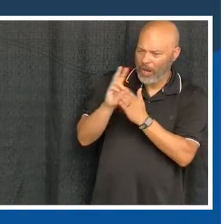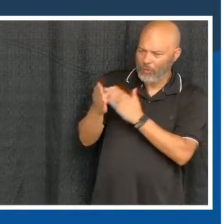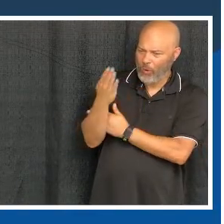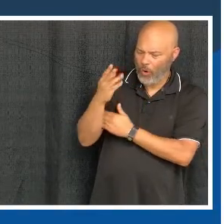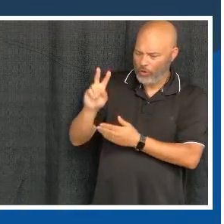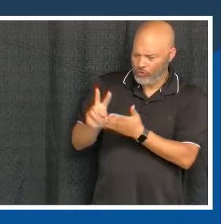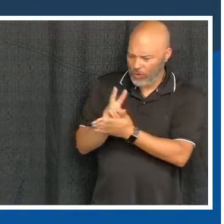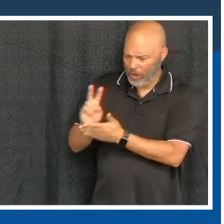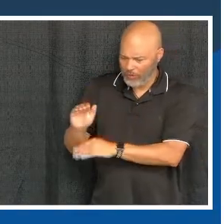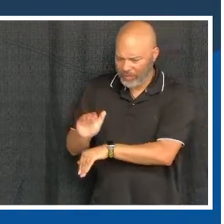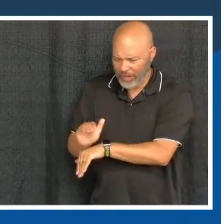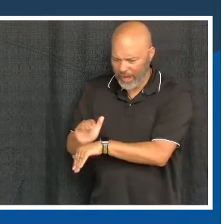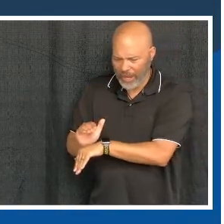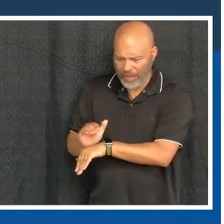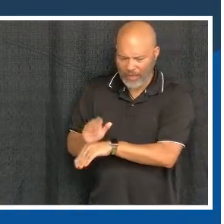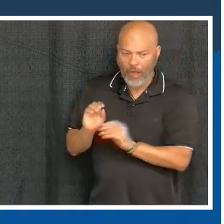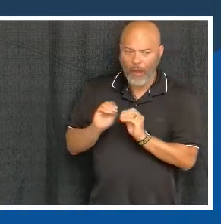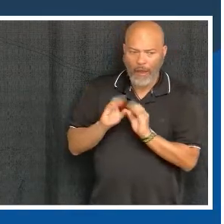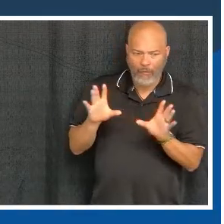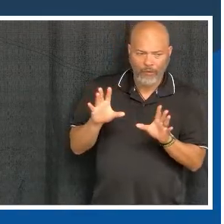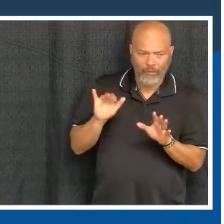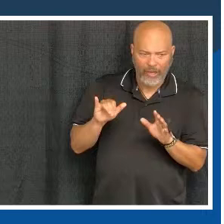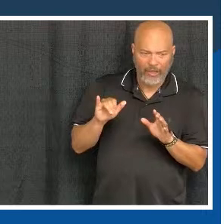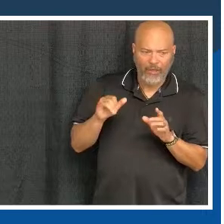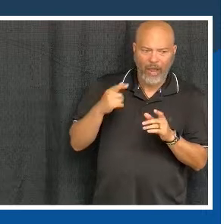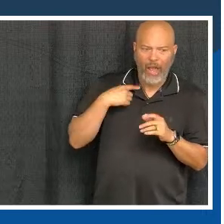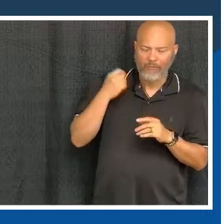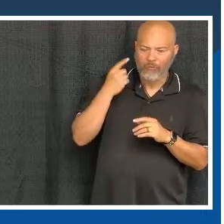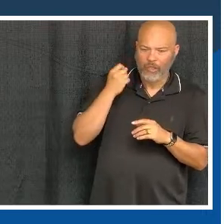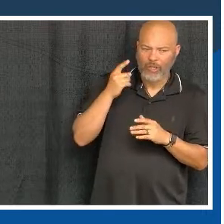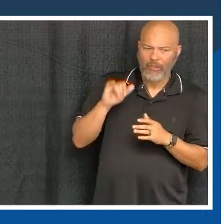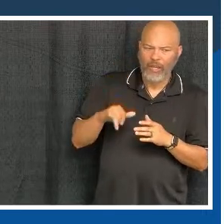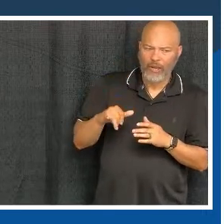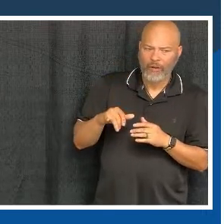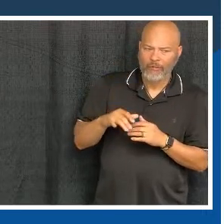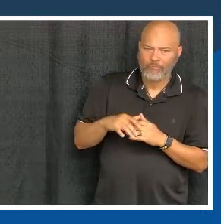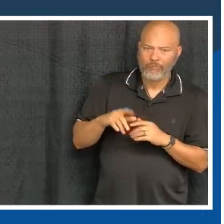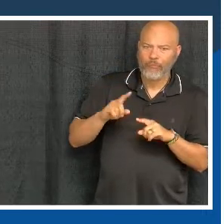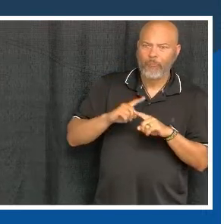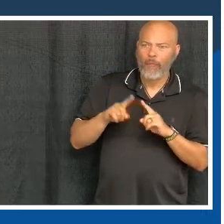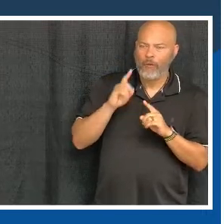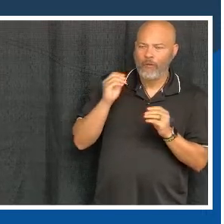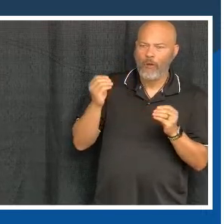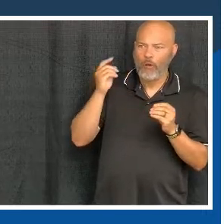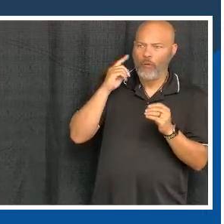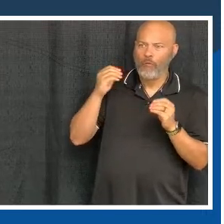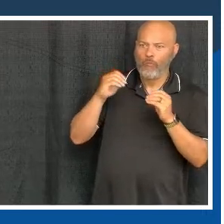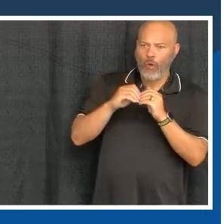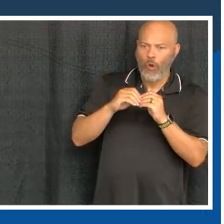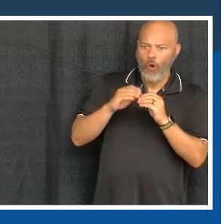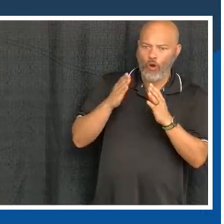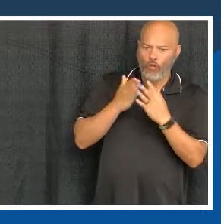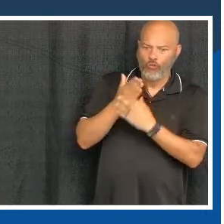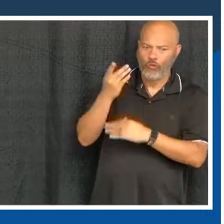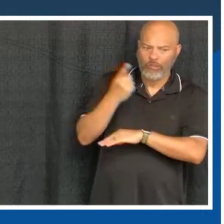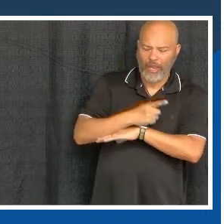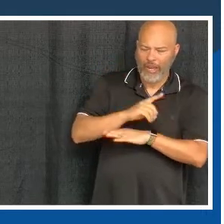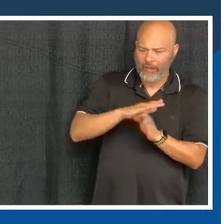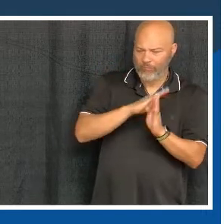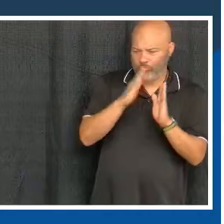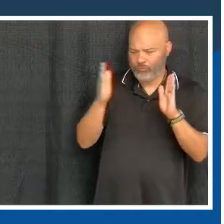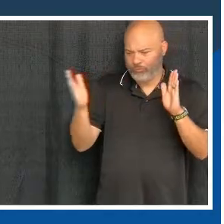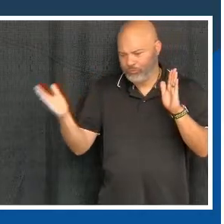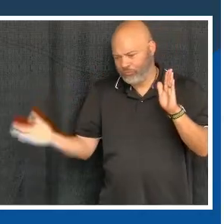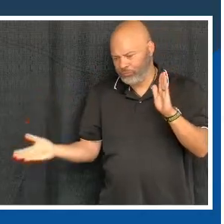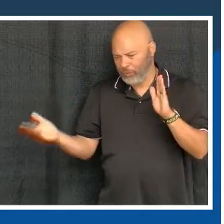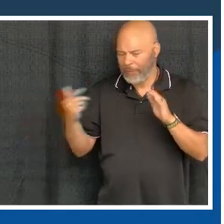night. So obviously those are peak times. I get that, but significantly more probably have gone through the day. And I was